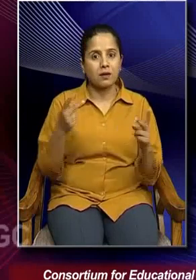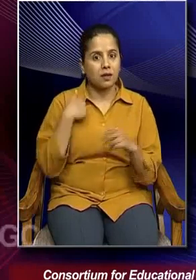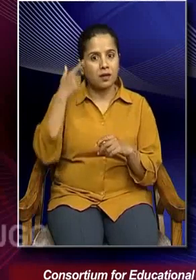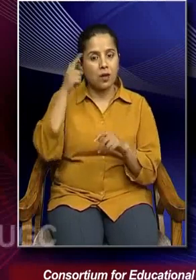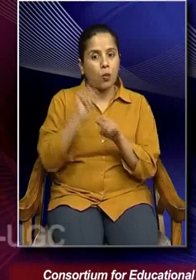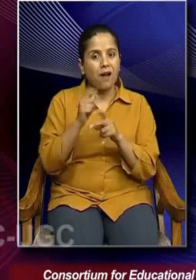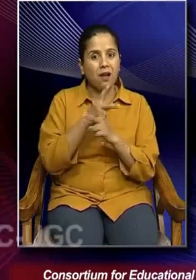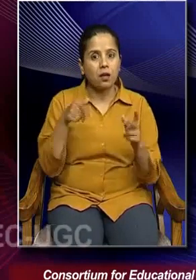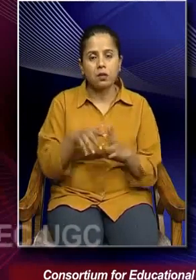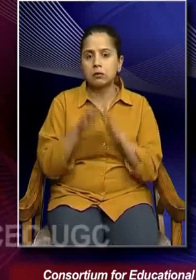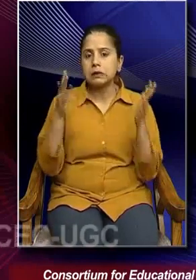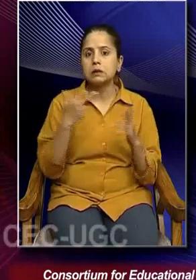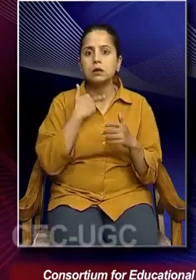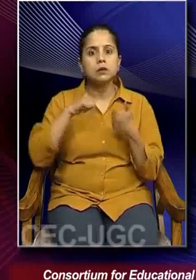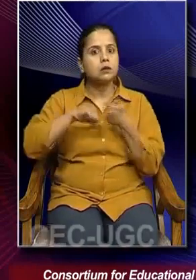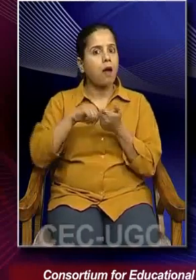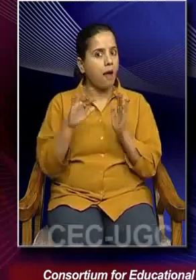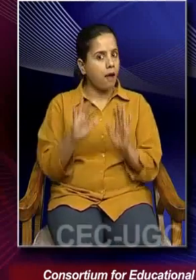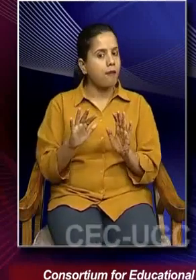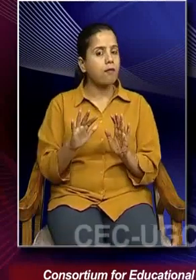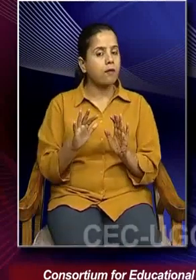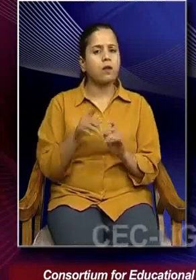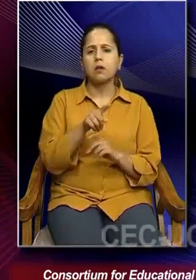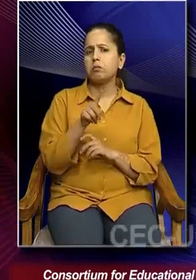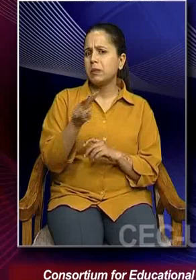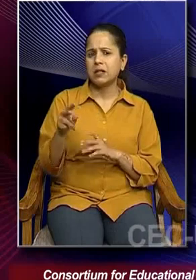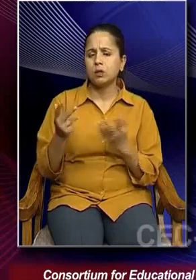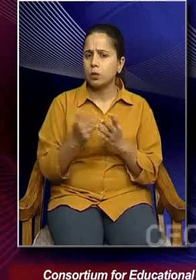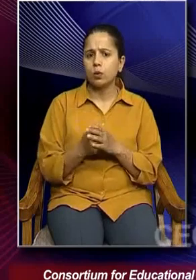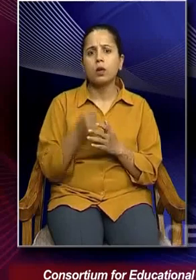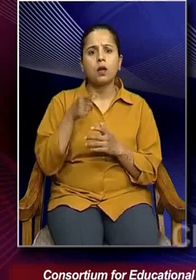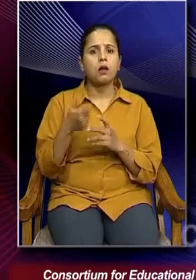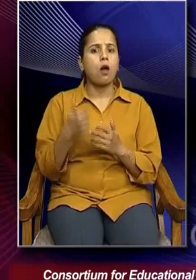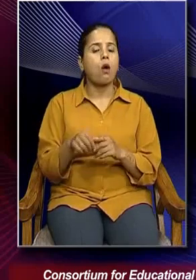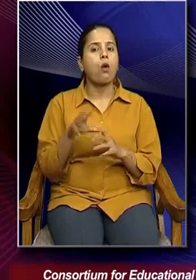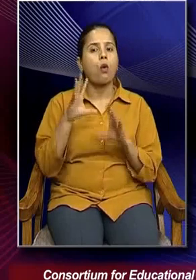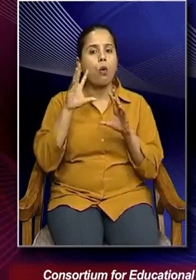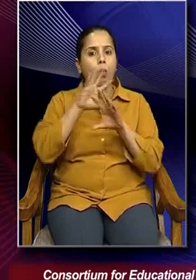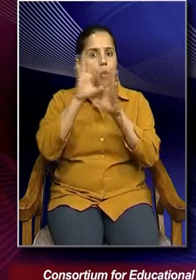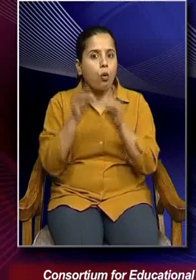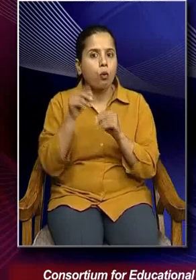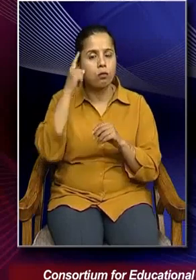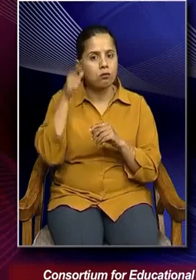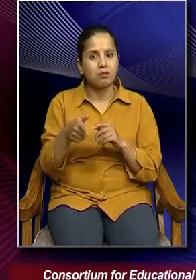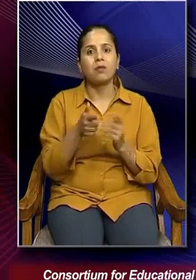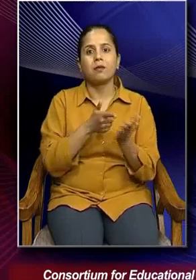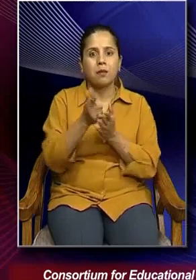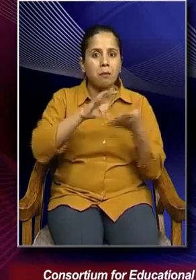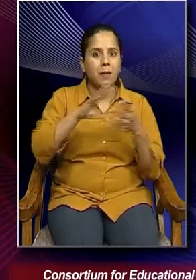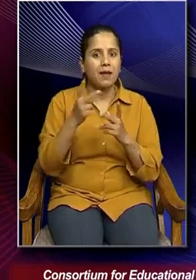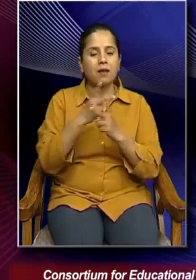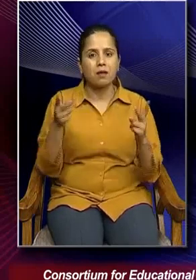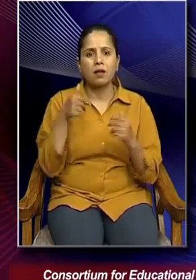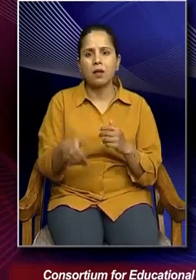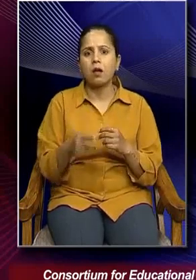been threatened to a great extent, which means that the prospects of production, particularly from the primary sector,